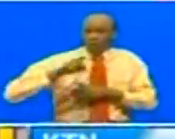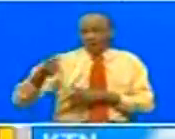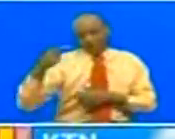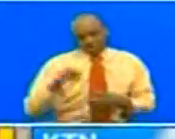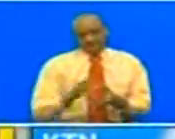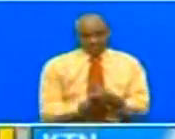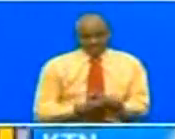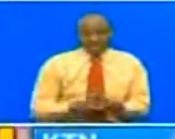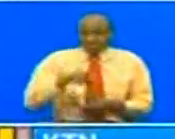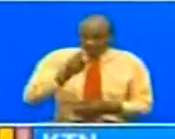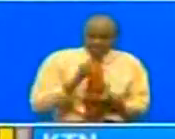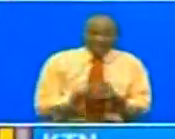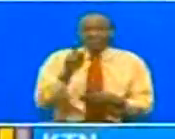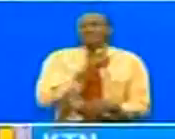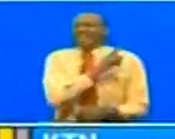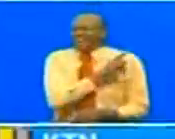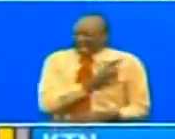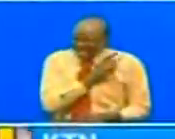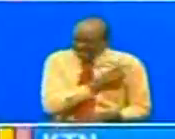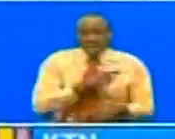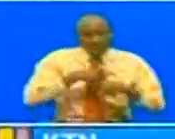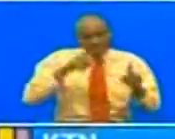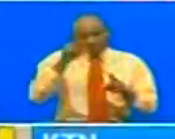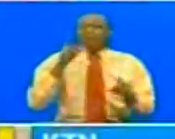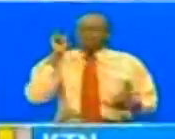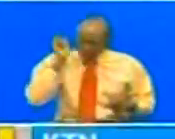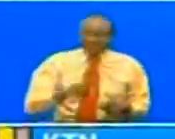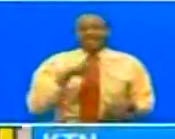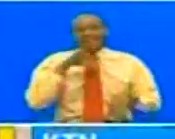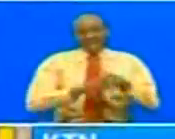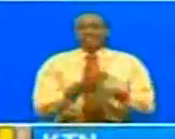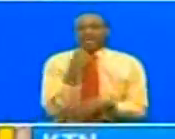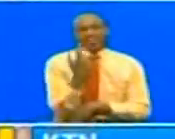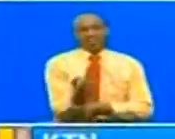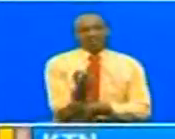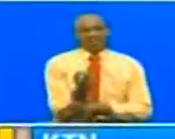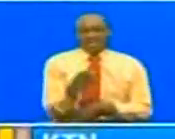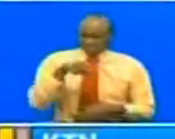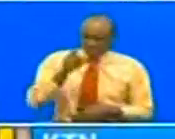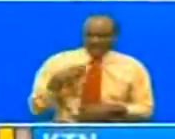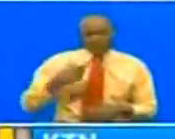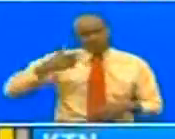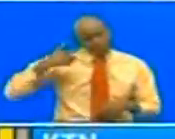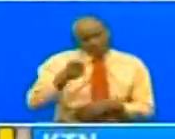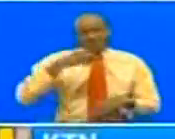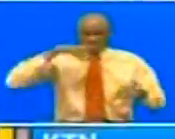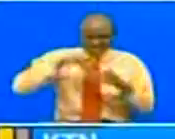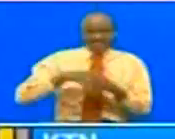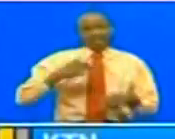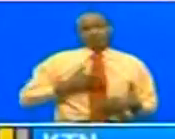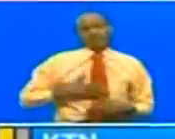Spanto Dongor is lucky to be alive, but he needs urgent medical attention. Span has a bullet lodged in his